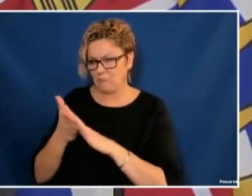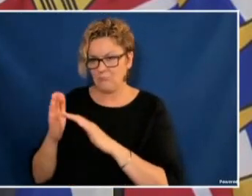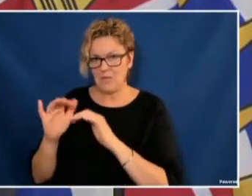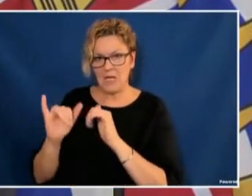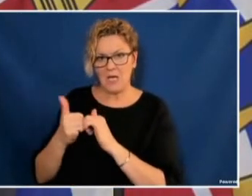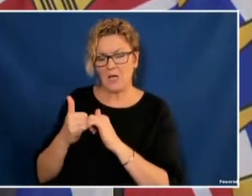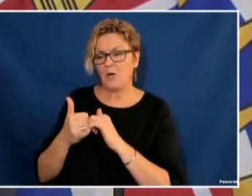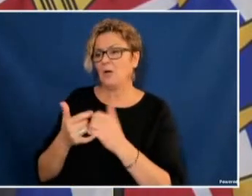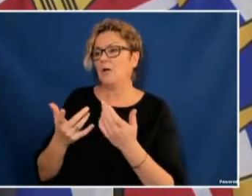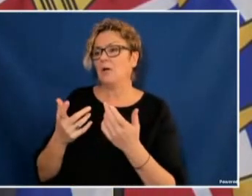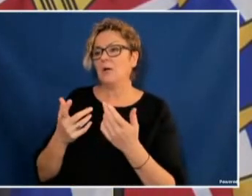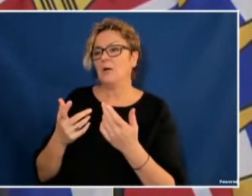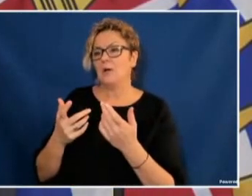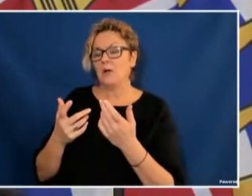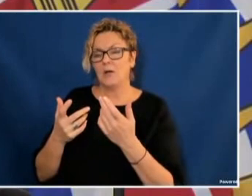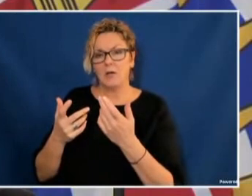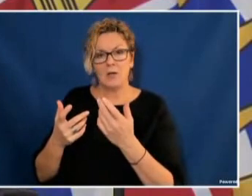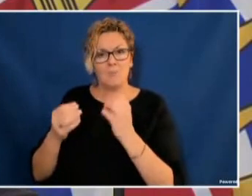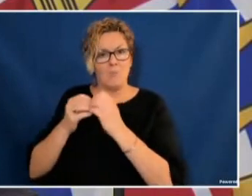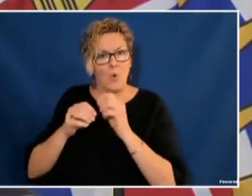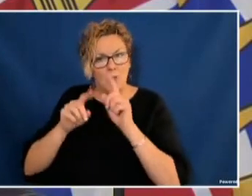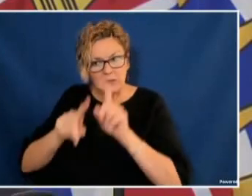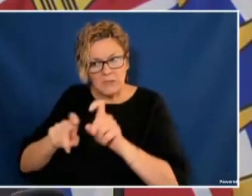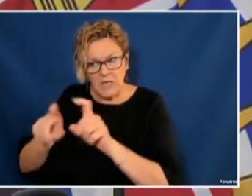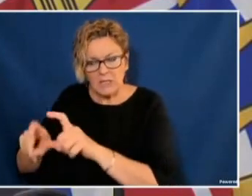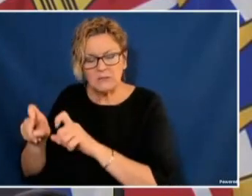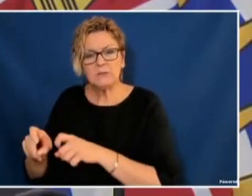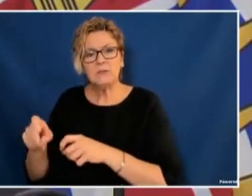that person has gone through.